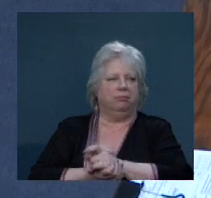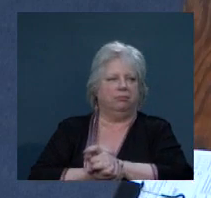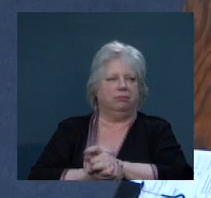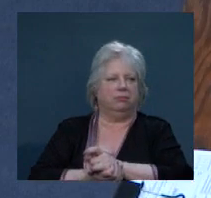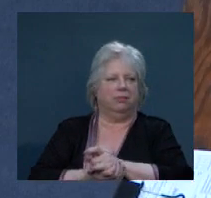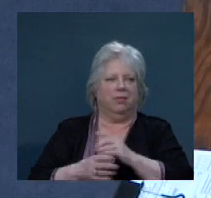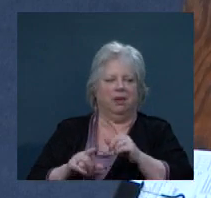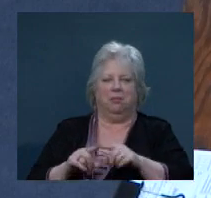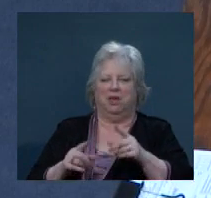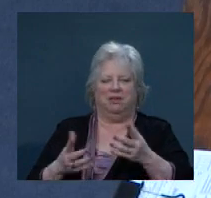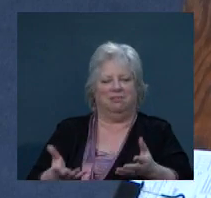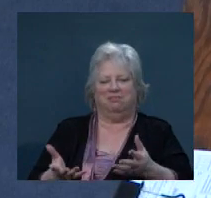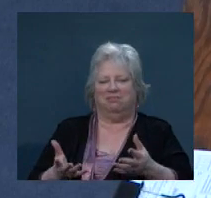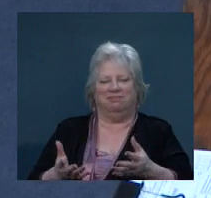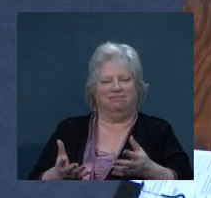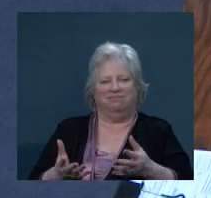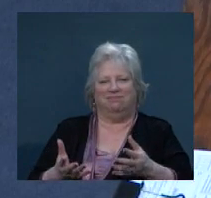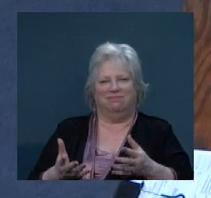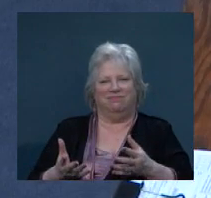But this is just